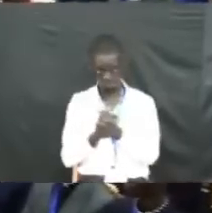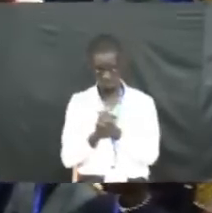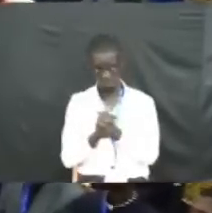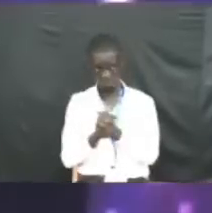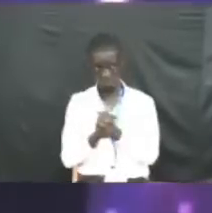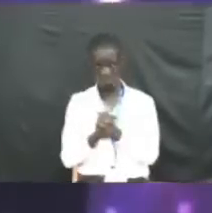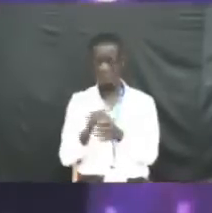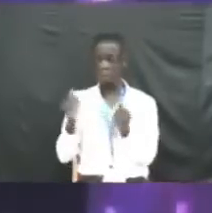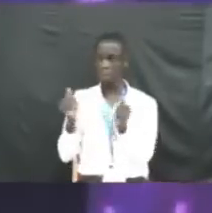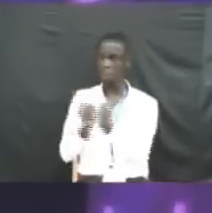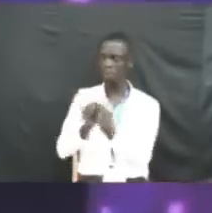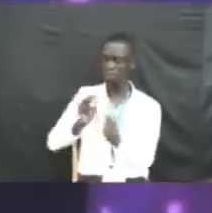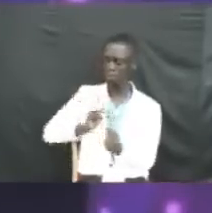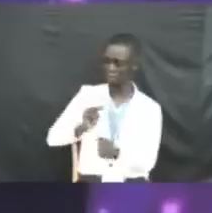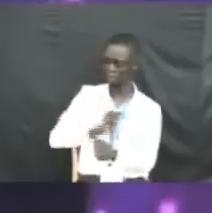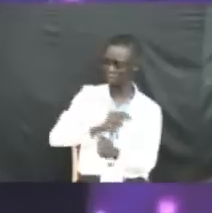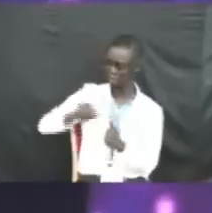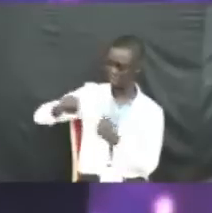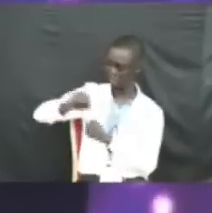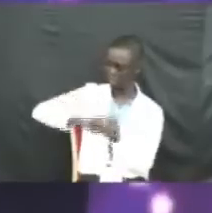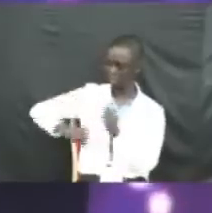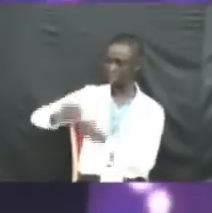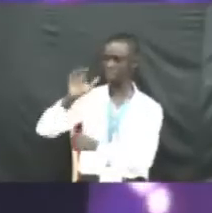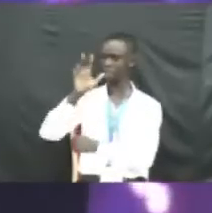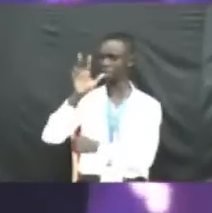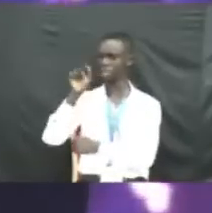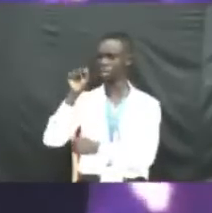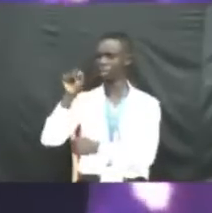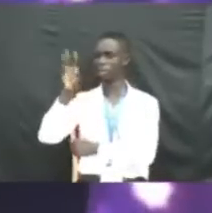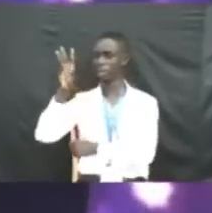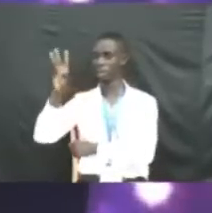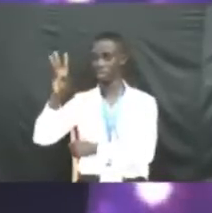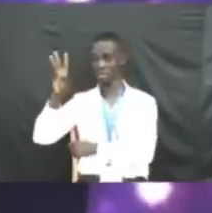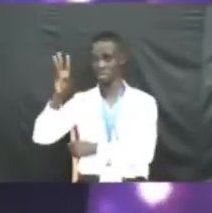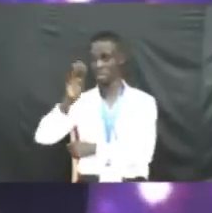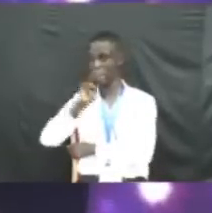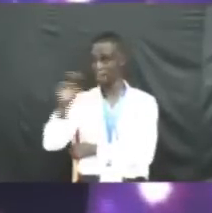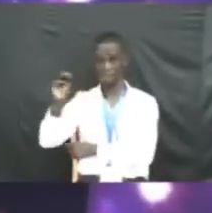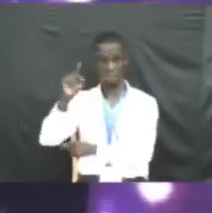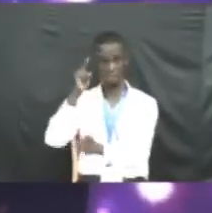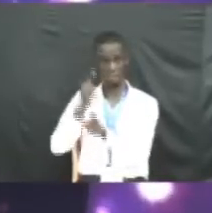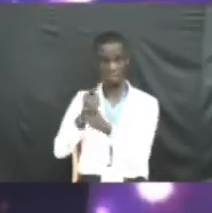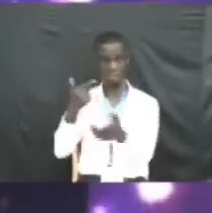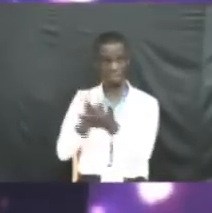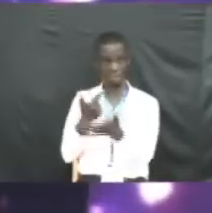with a membership of almost 3.6 6 million just in Ghana.